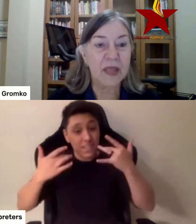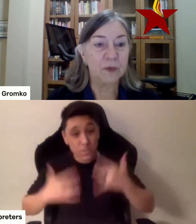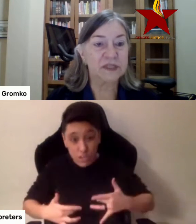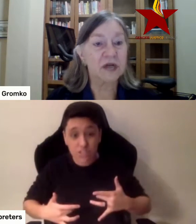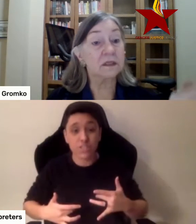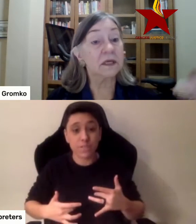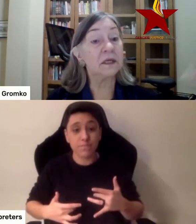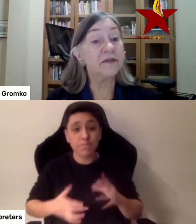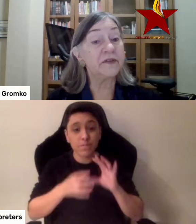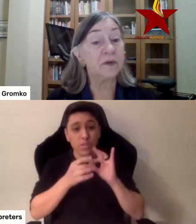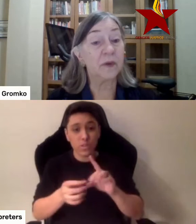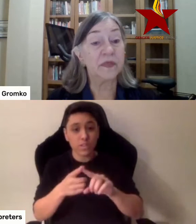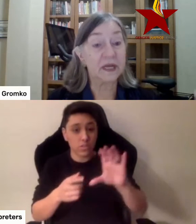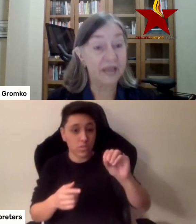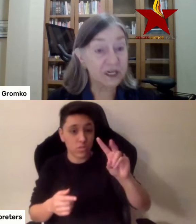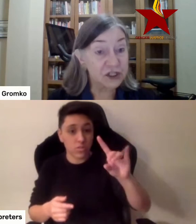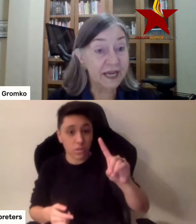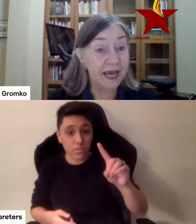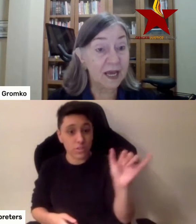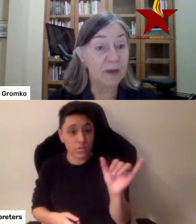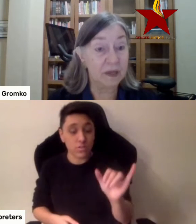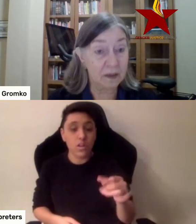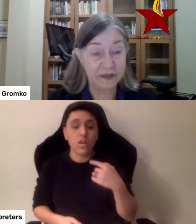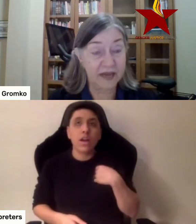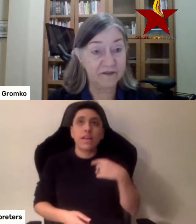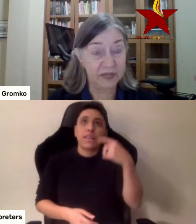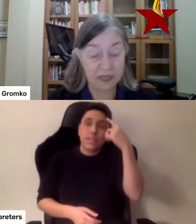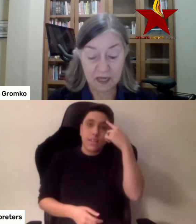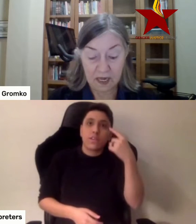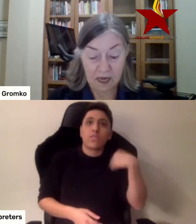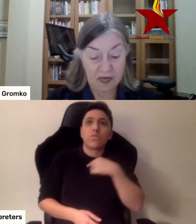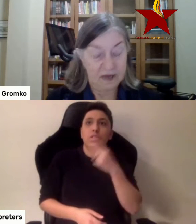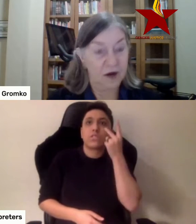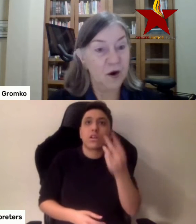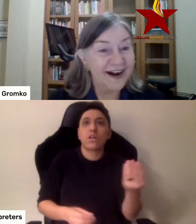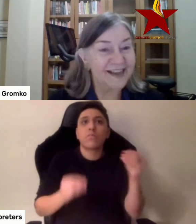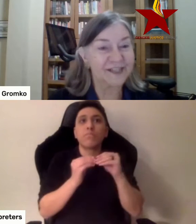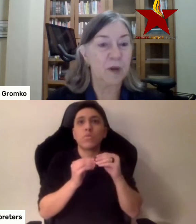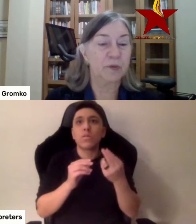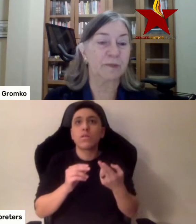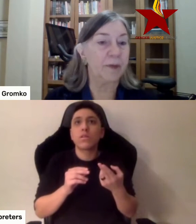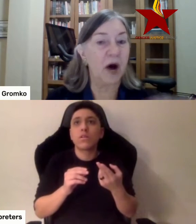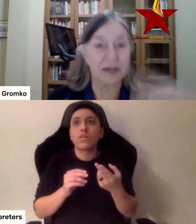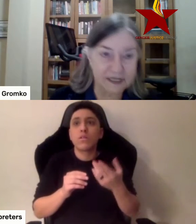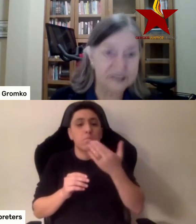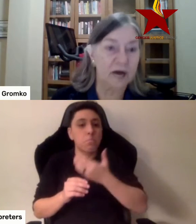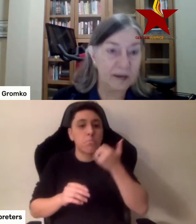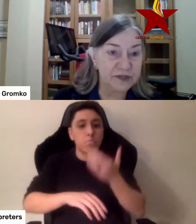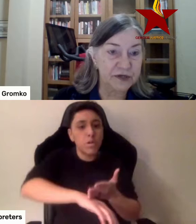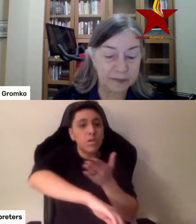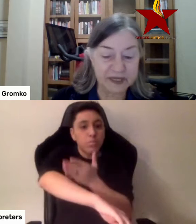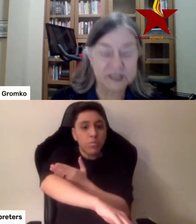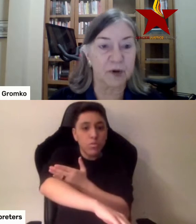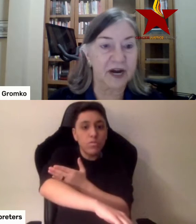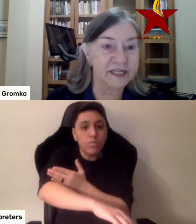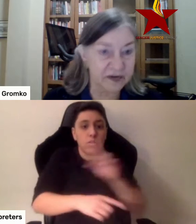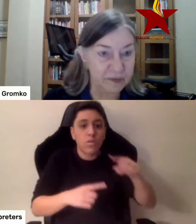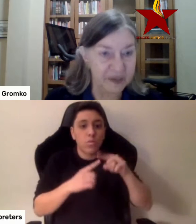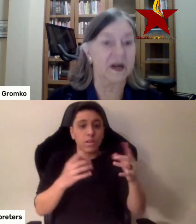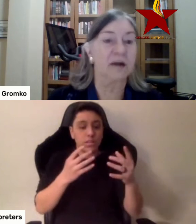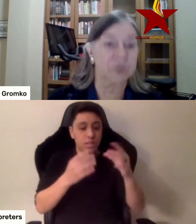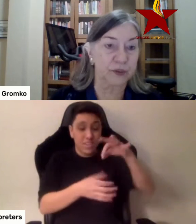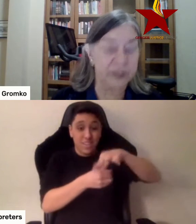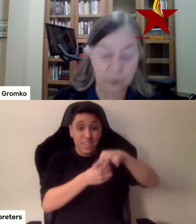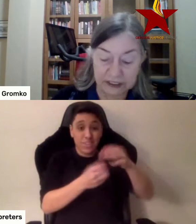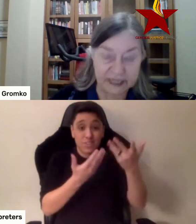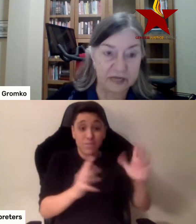think that we saw a little lift of it when the election came, and thankfully, I should put my politics out. I'm sure it's a big surprise to